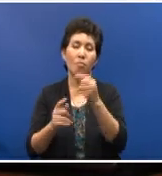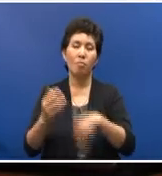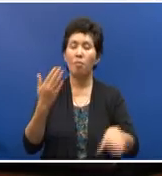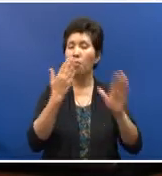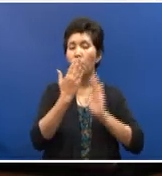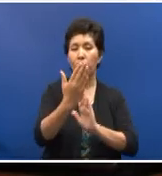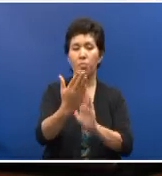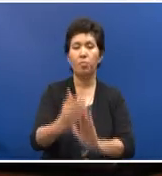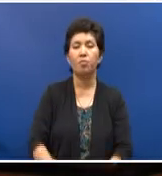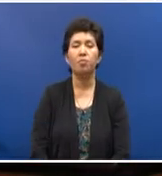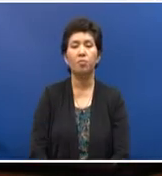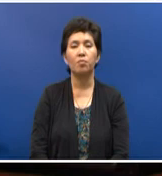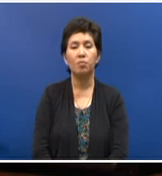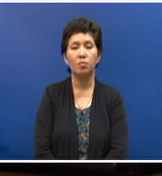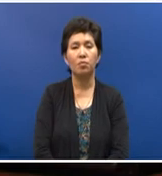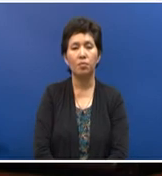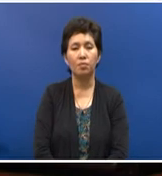NGOs.